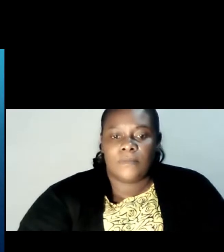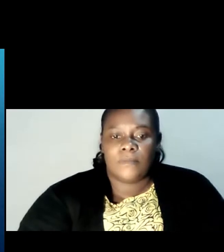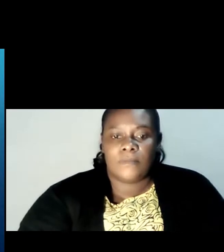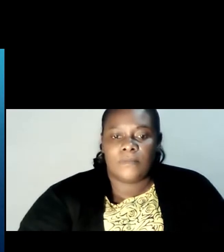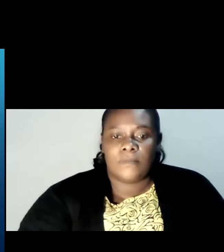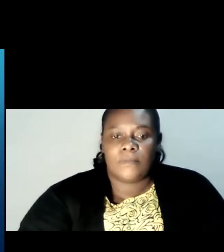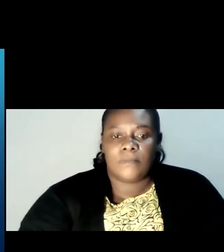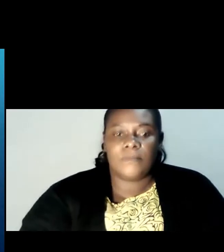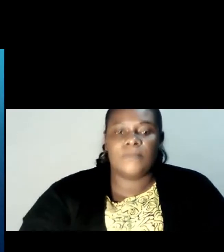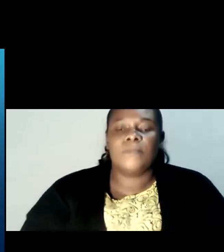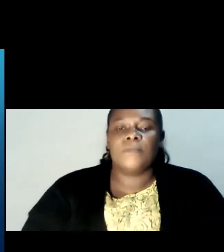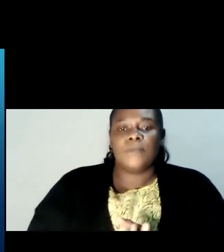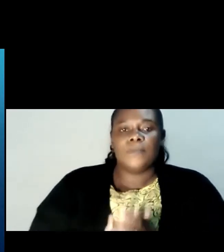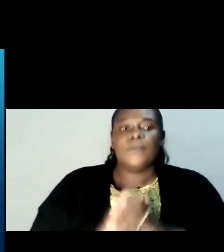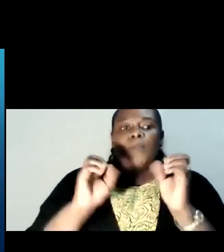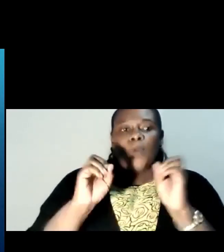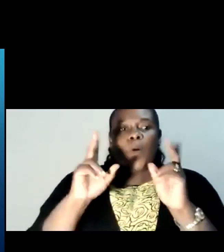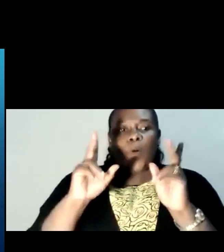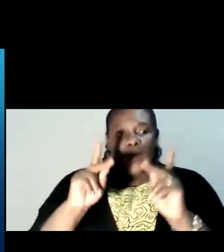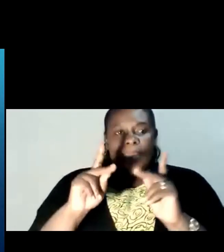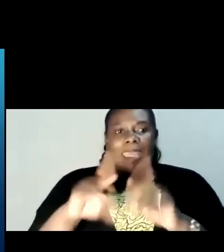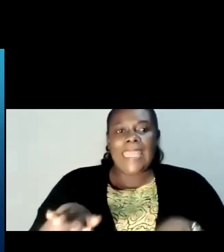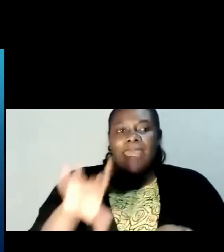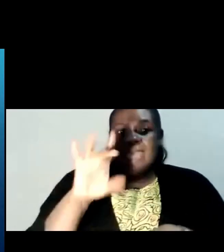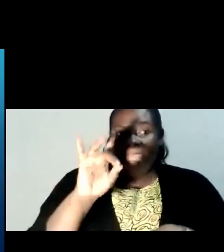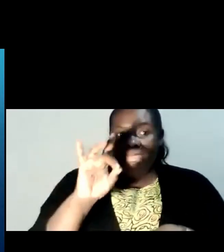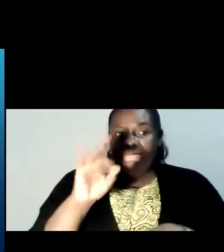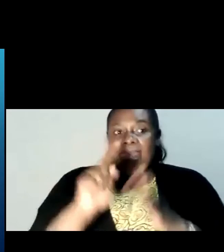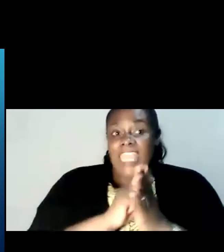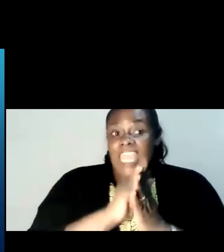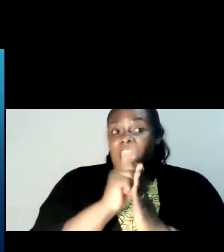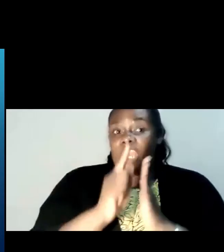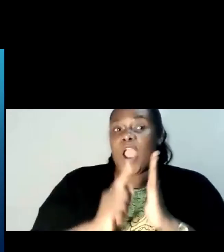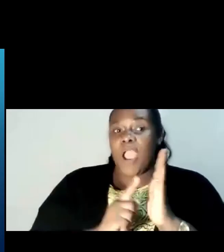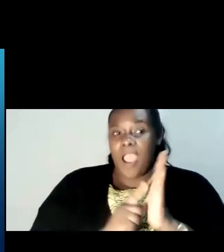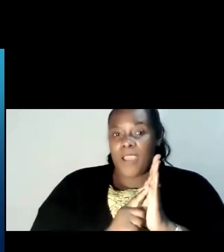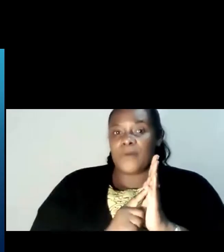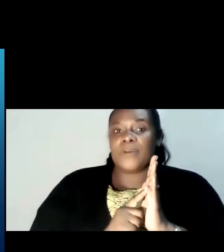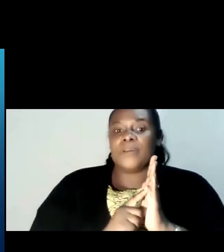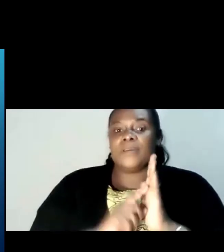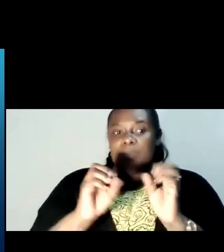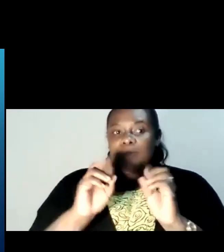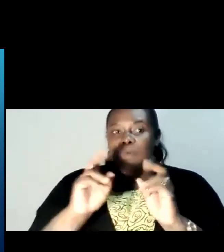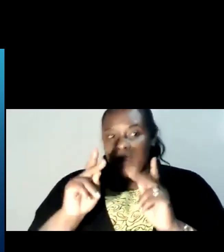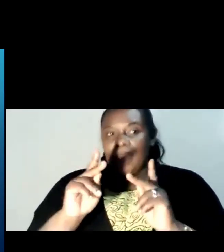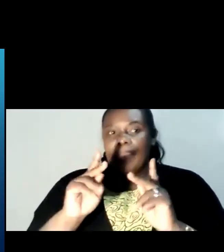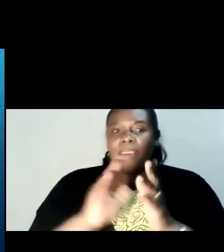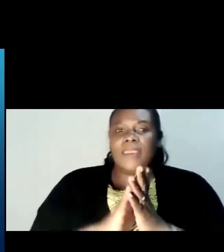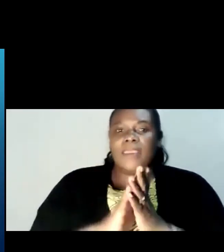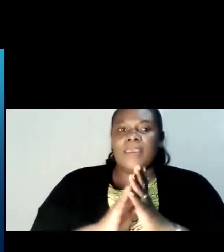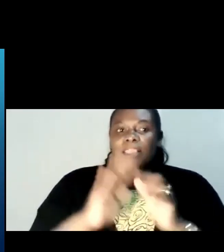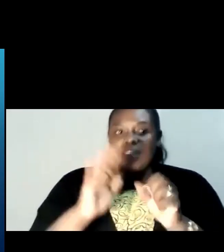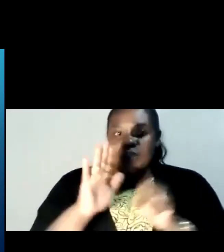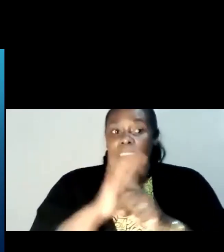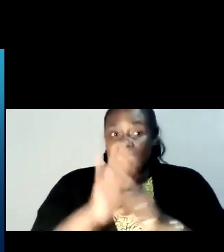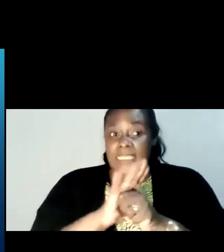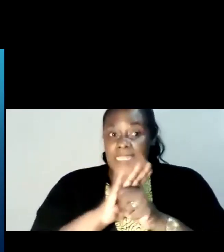Right, 8 hours is very is usually enough for